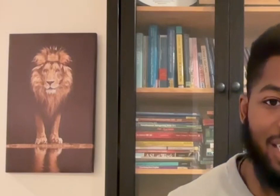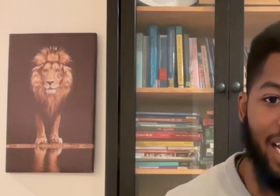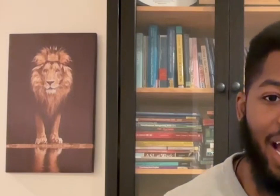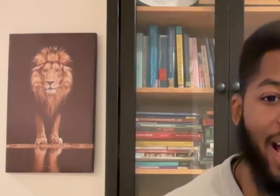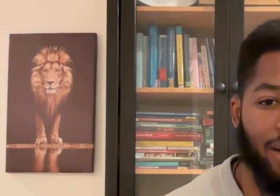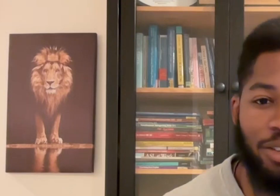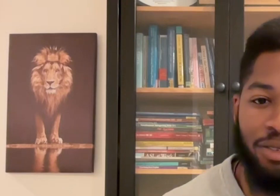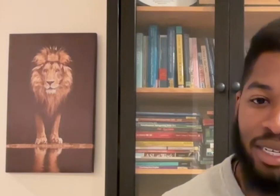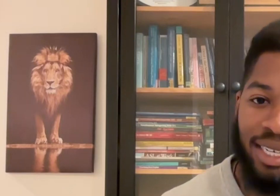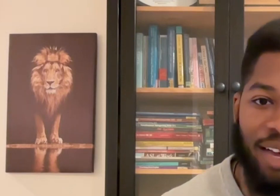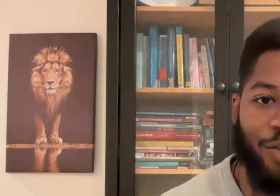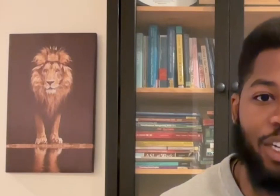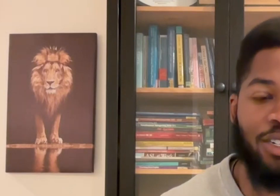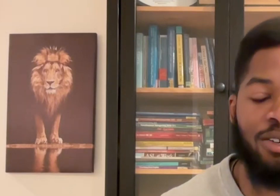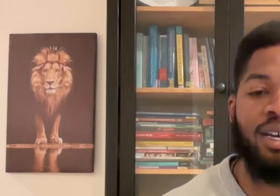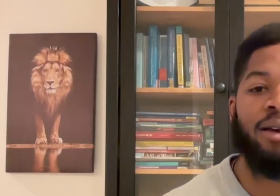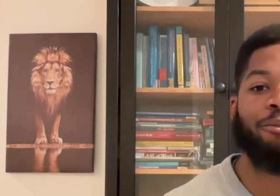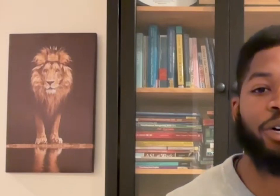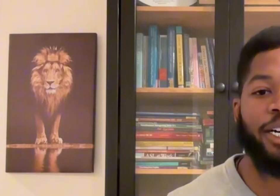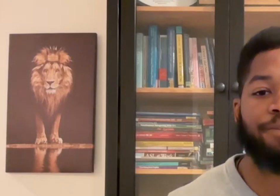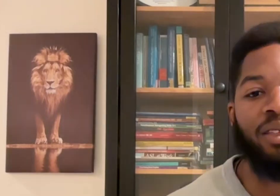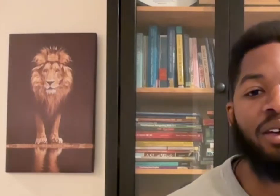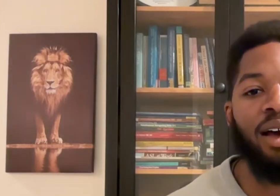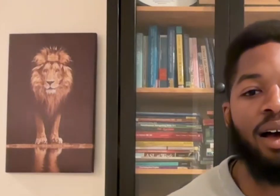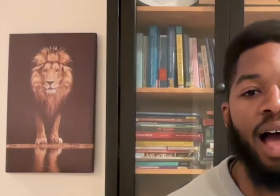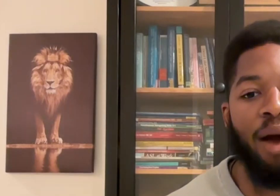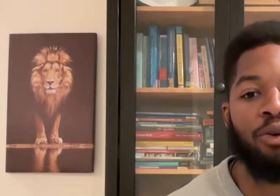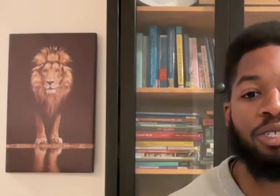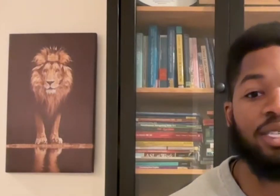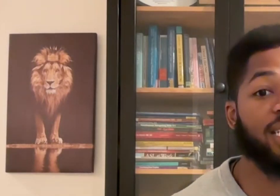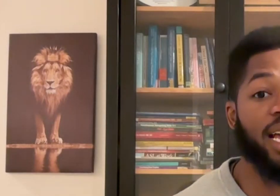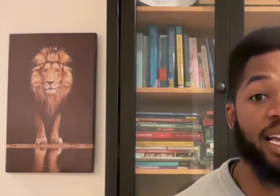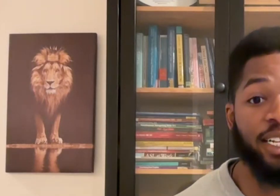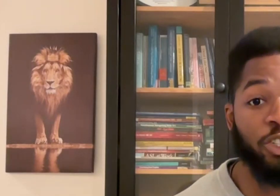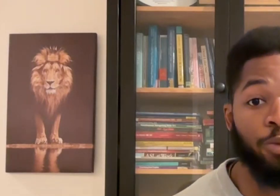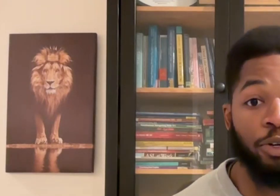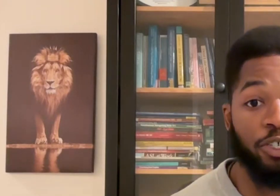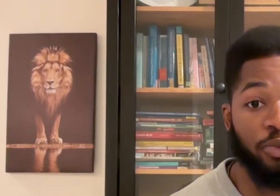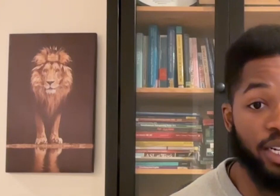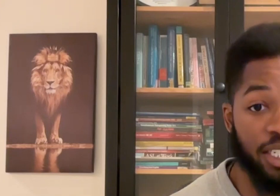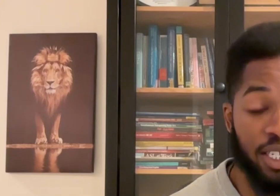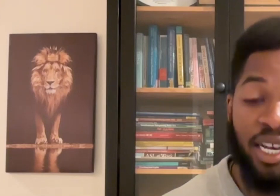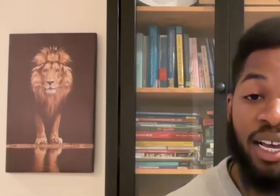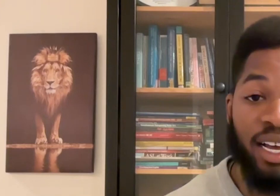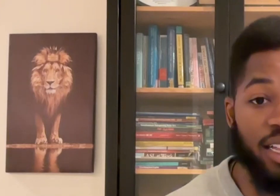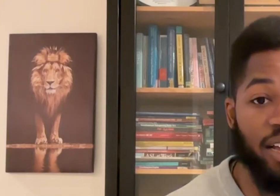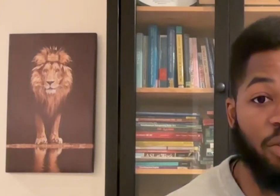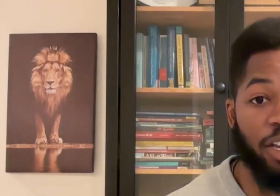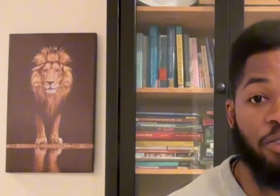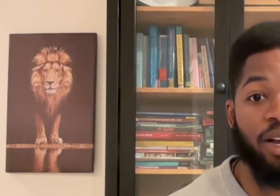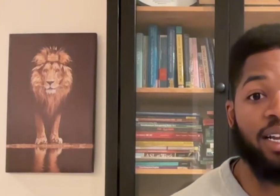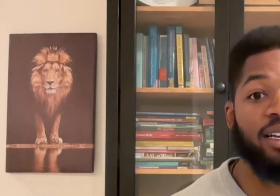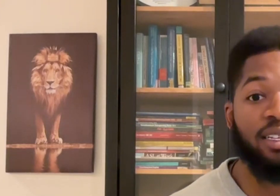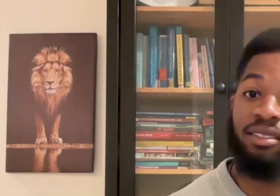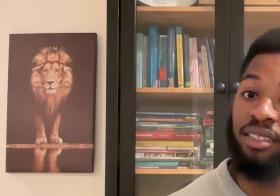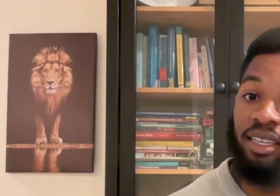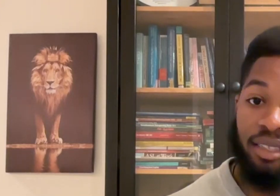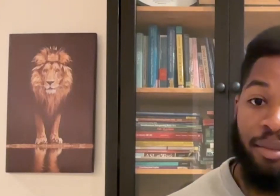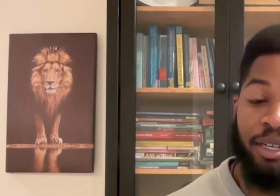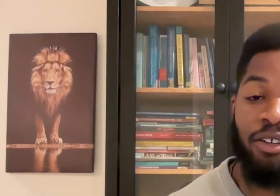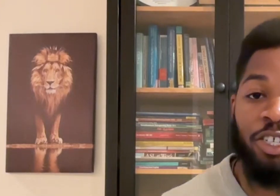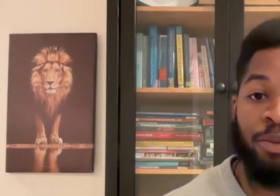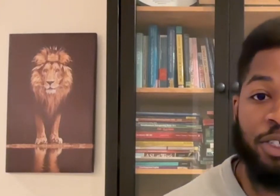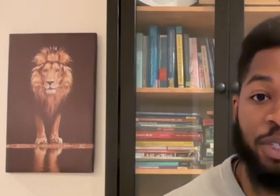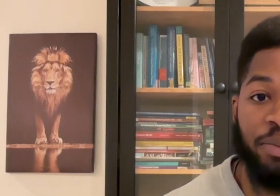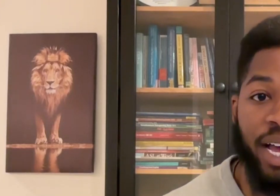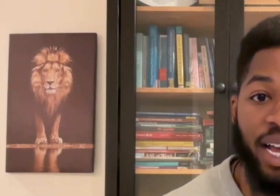using the chat. I don't use the chat feature, but I will just say interpreter switch. And then when you're ready,